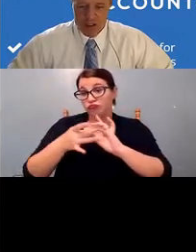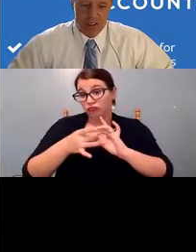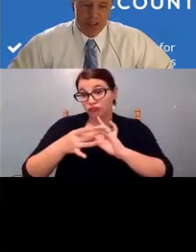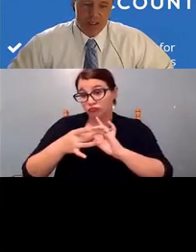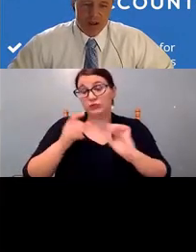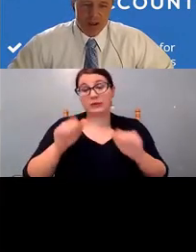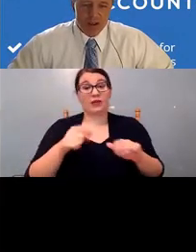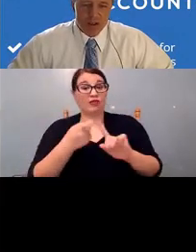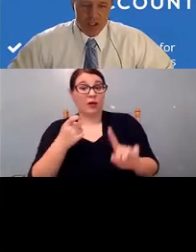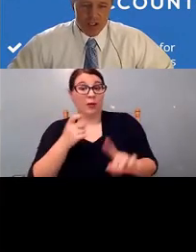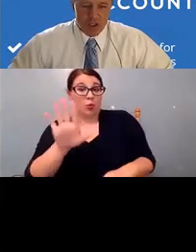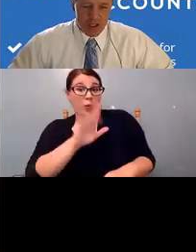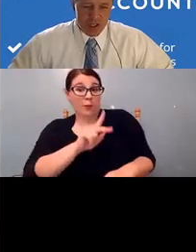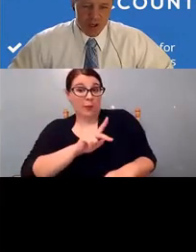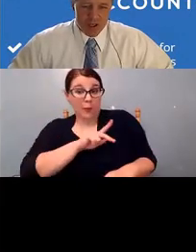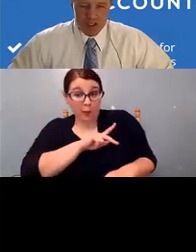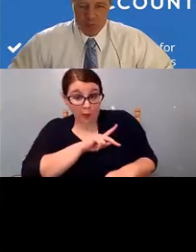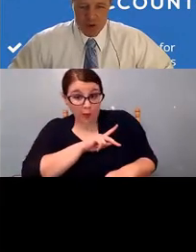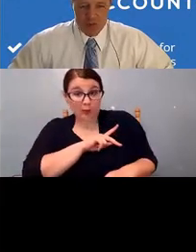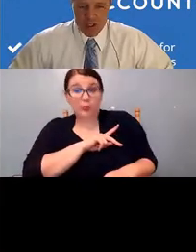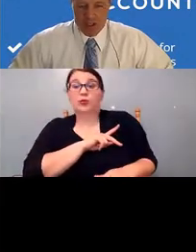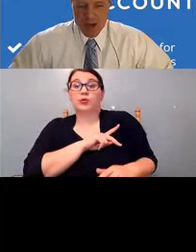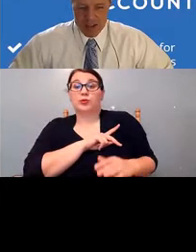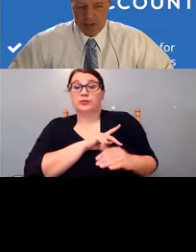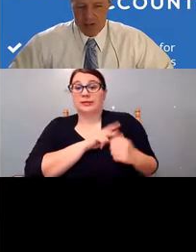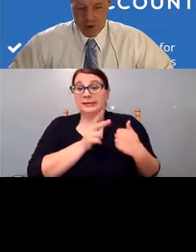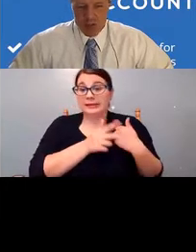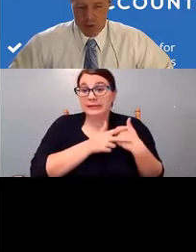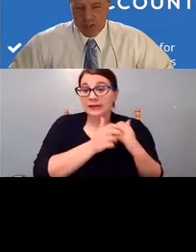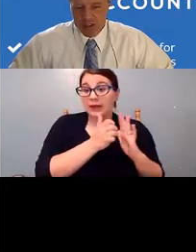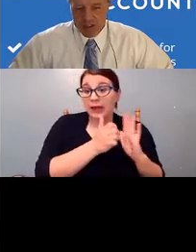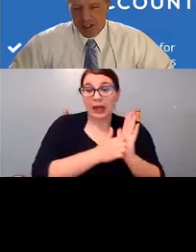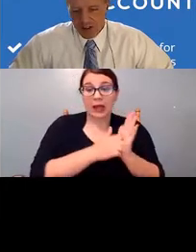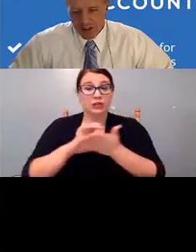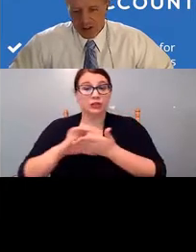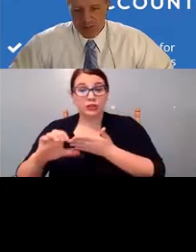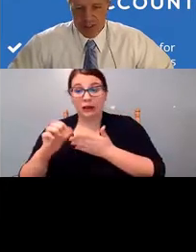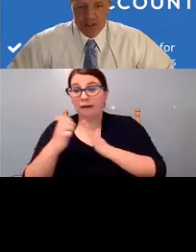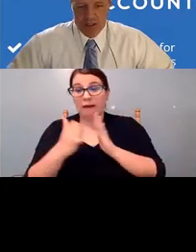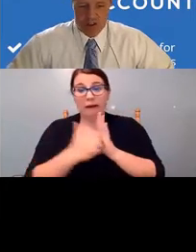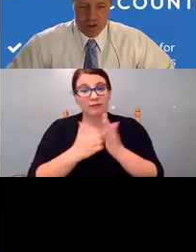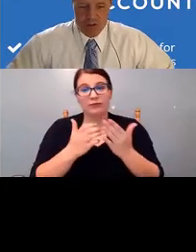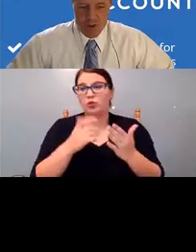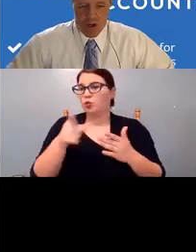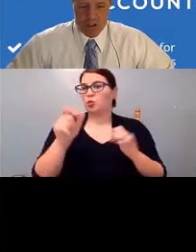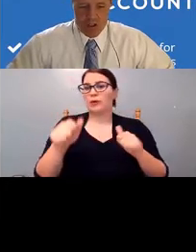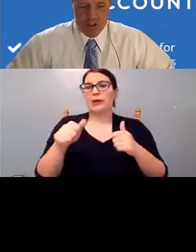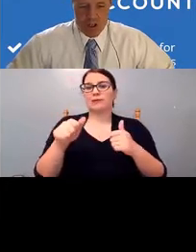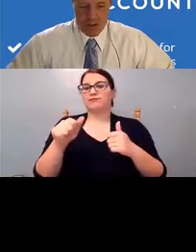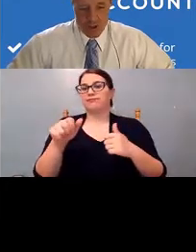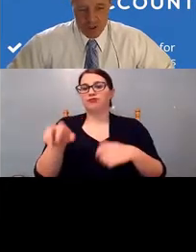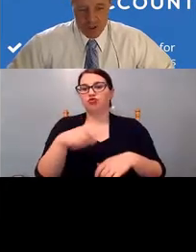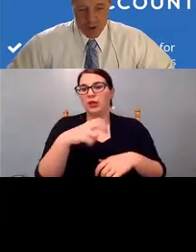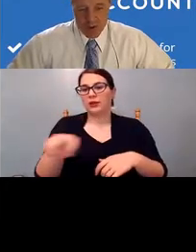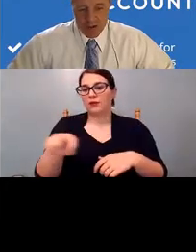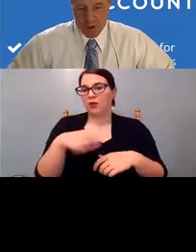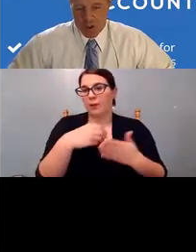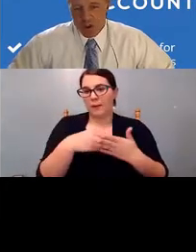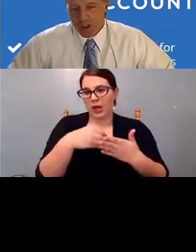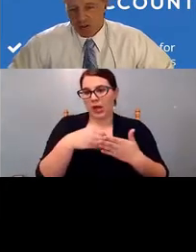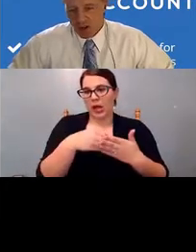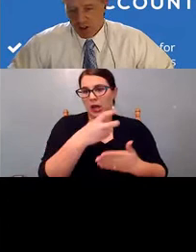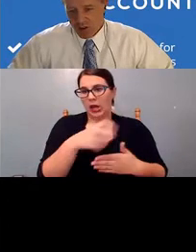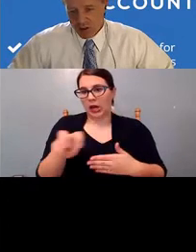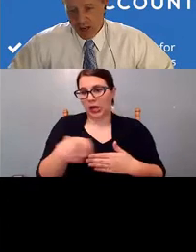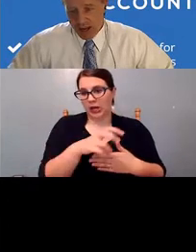account that you can electronically move money back and forth between these accounts. So if you want to do that during enrollment, which